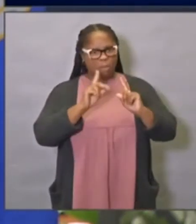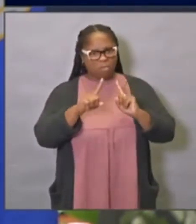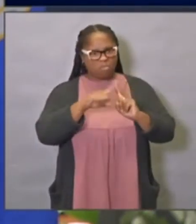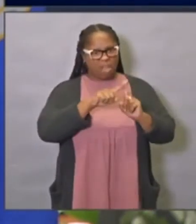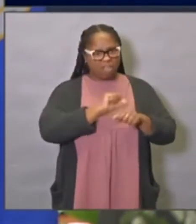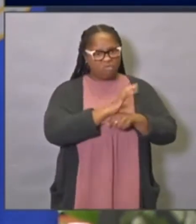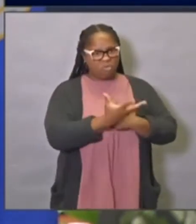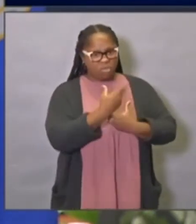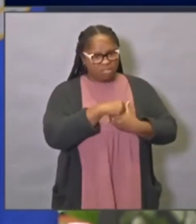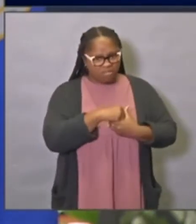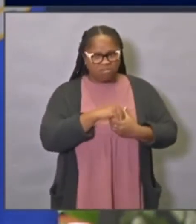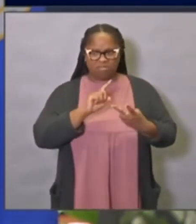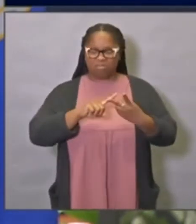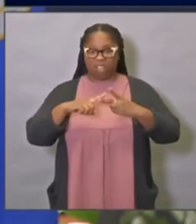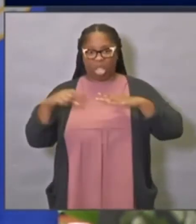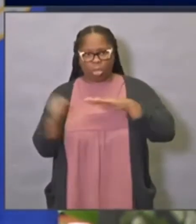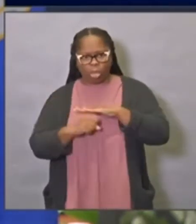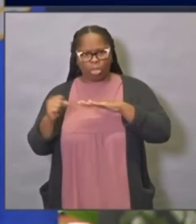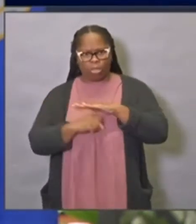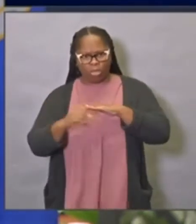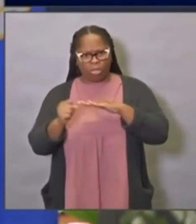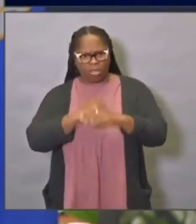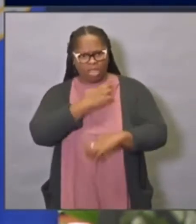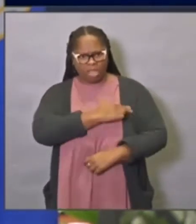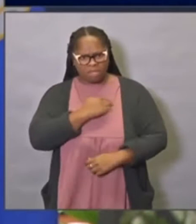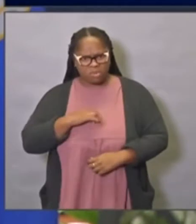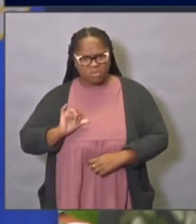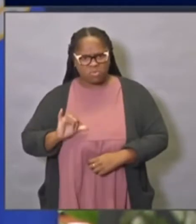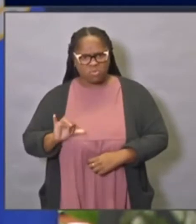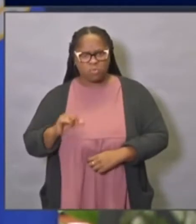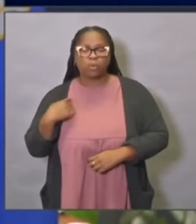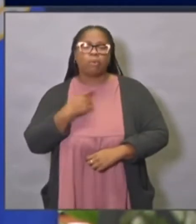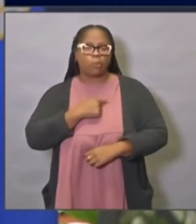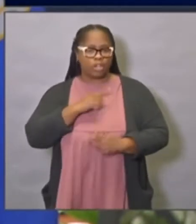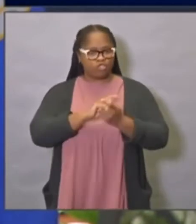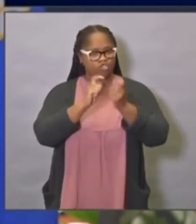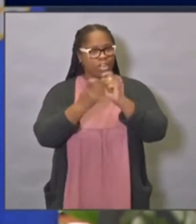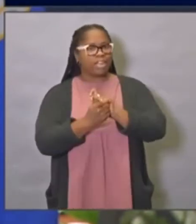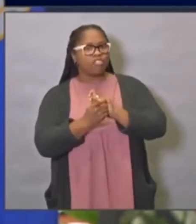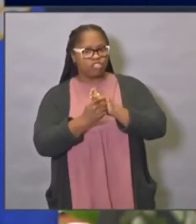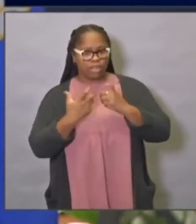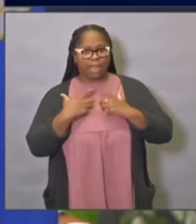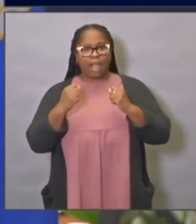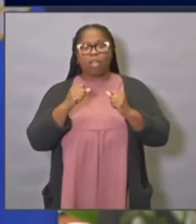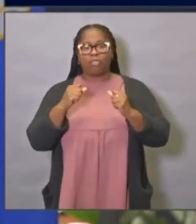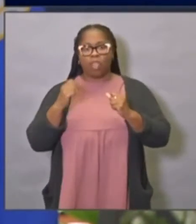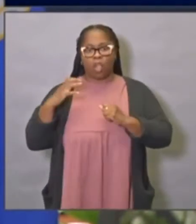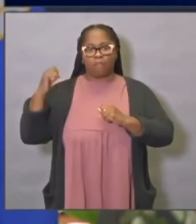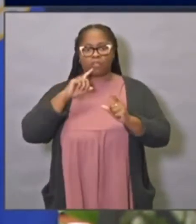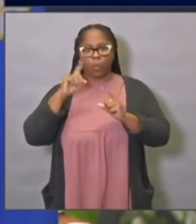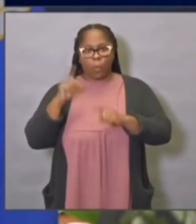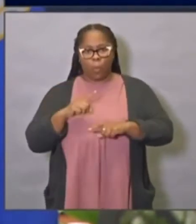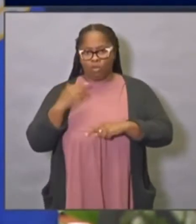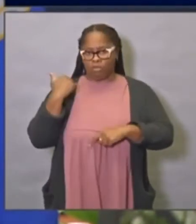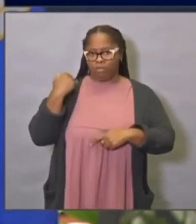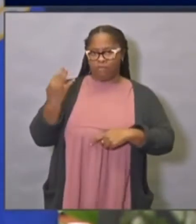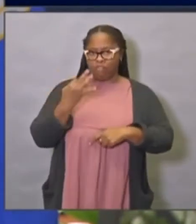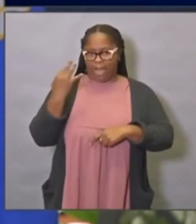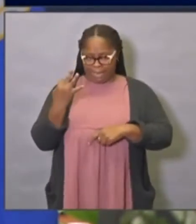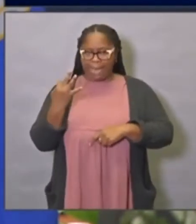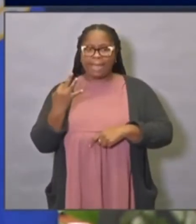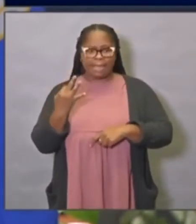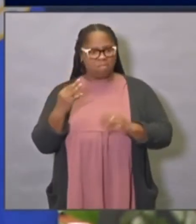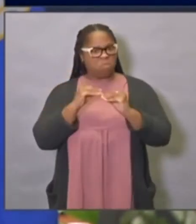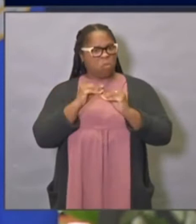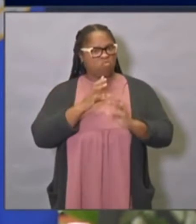we are updating our health officer order to reflect the implementation on Friday of more restrictive measures in an effort